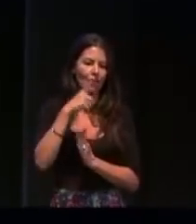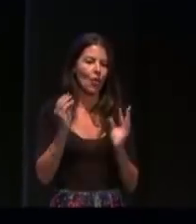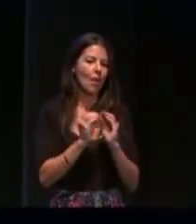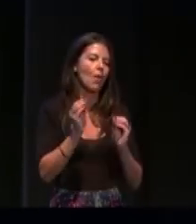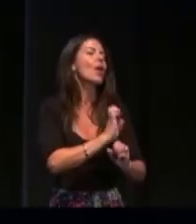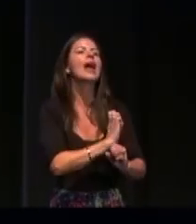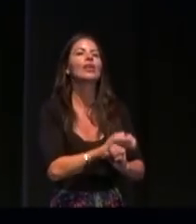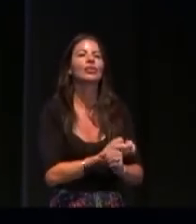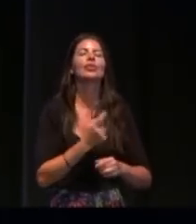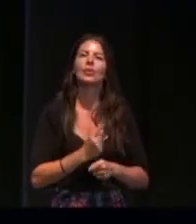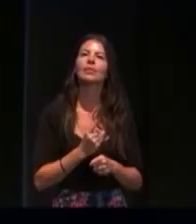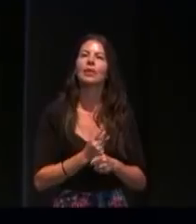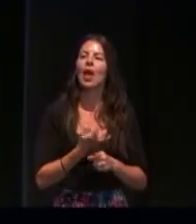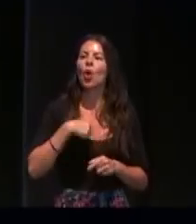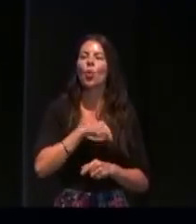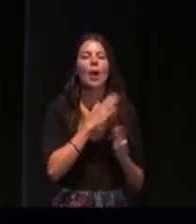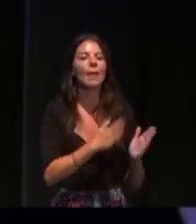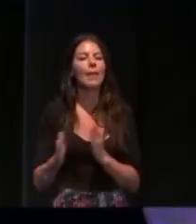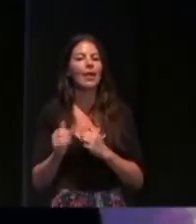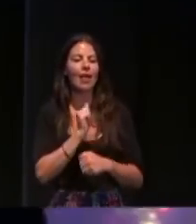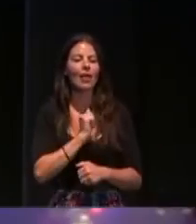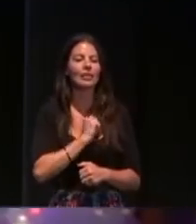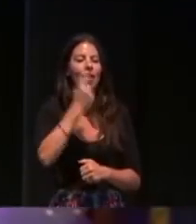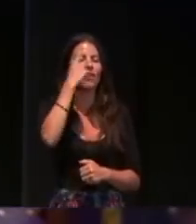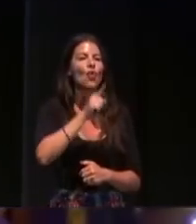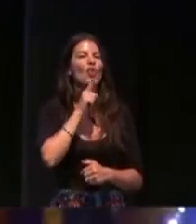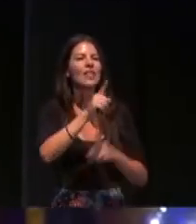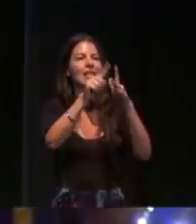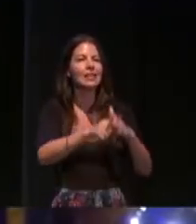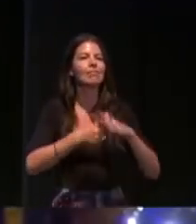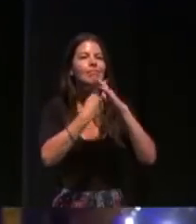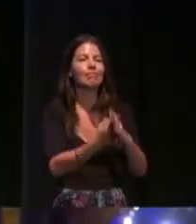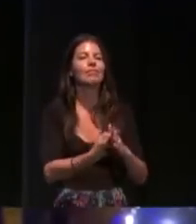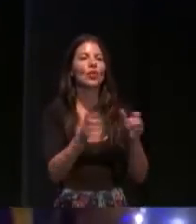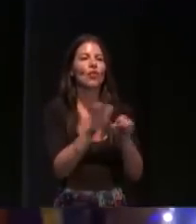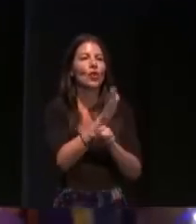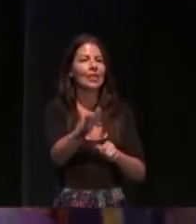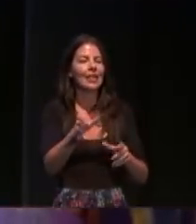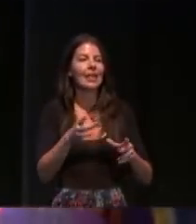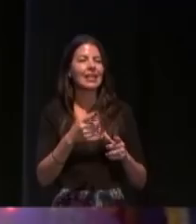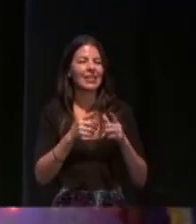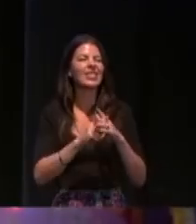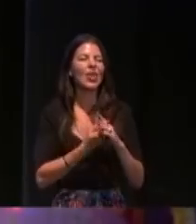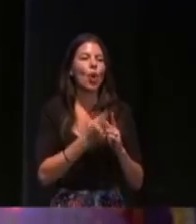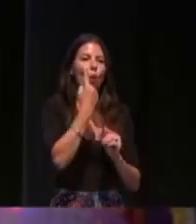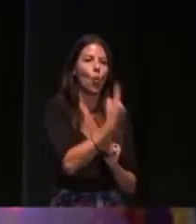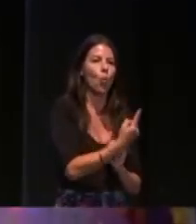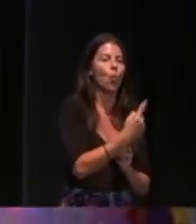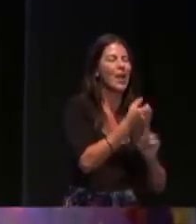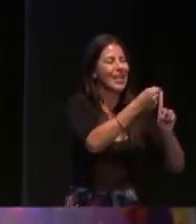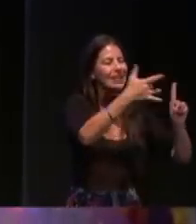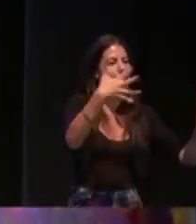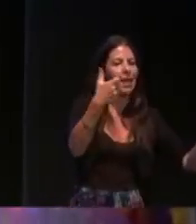energy. We're preparing ourselves for the initiations to come. When you go from one